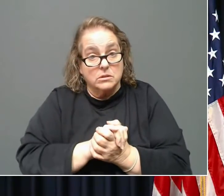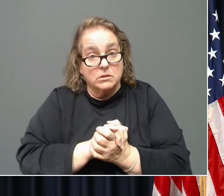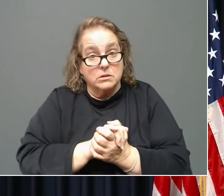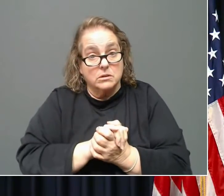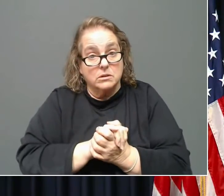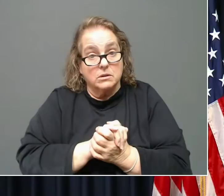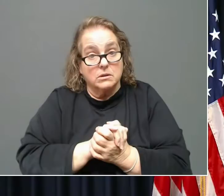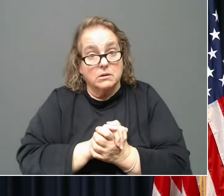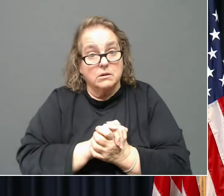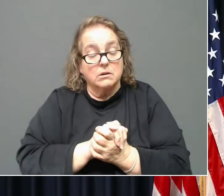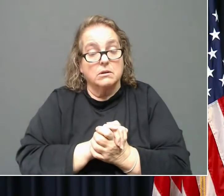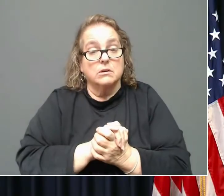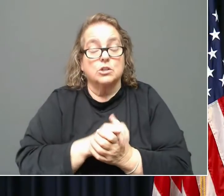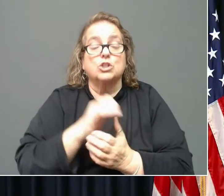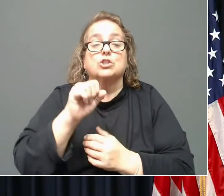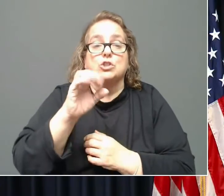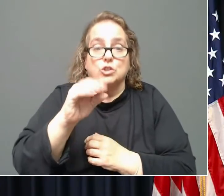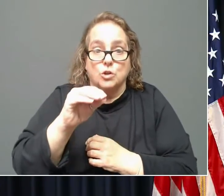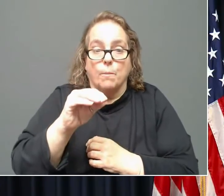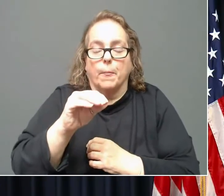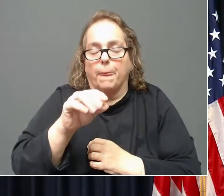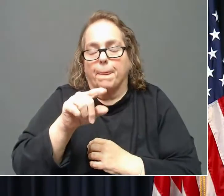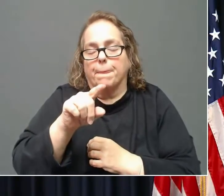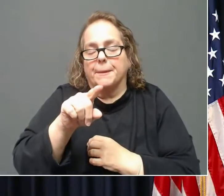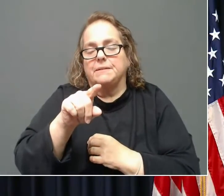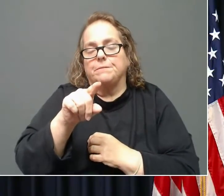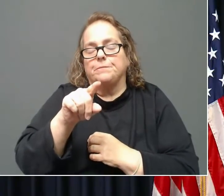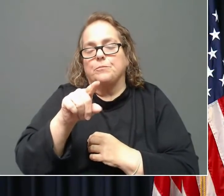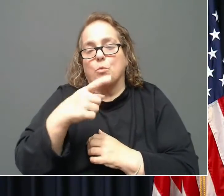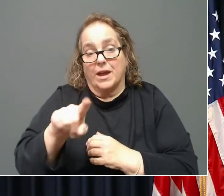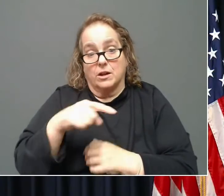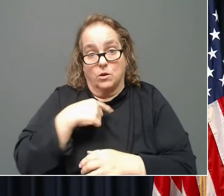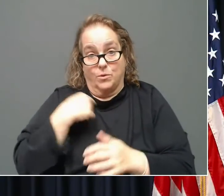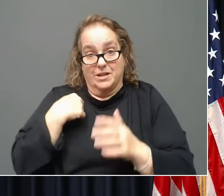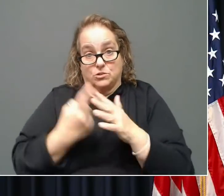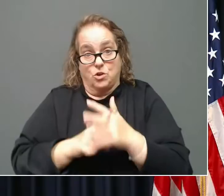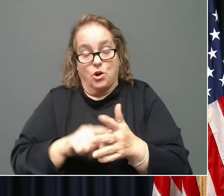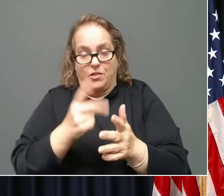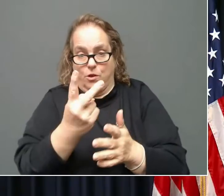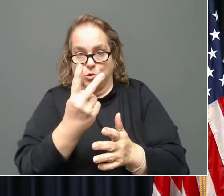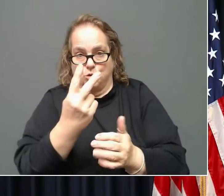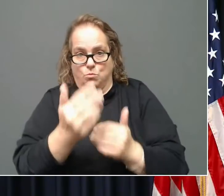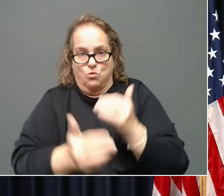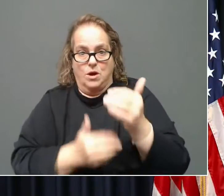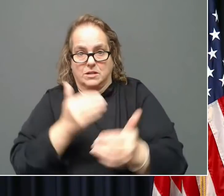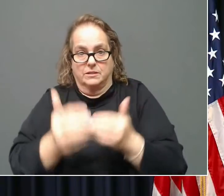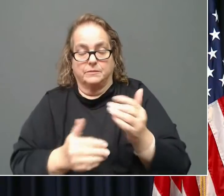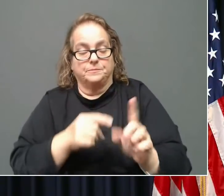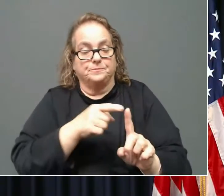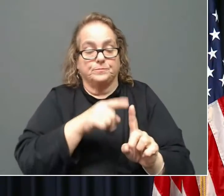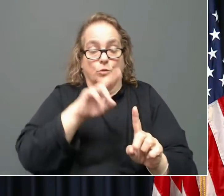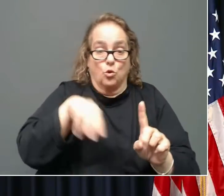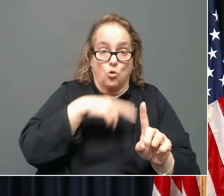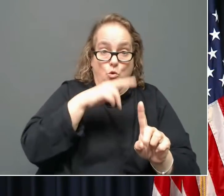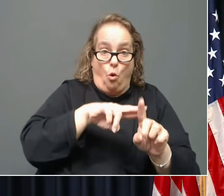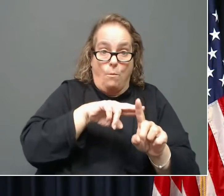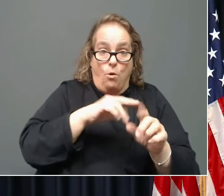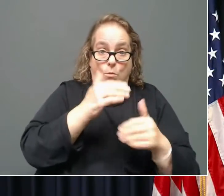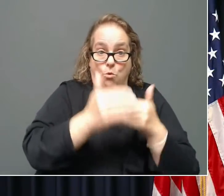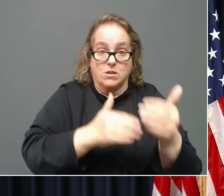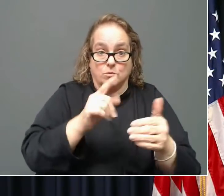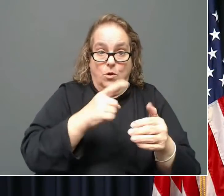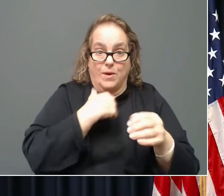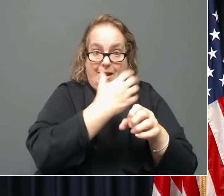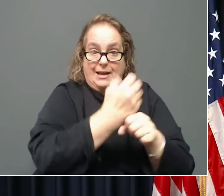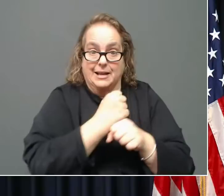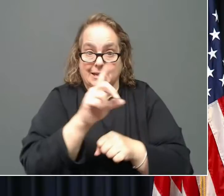Okay. So there were, when we started out, 2 processes. There is the normal process where we get the data in from the